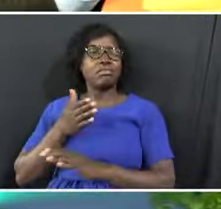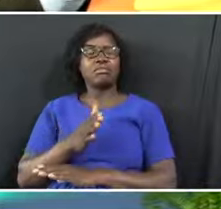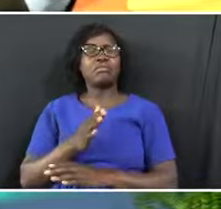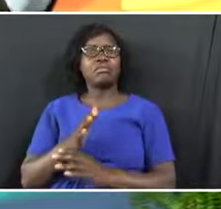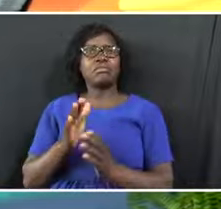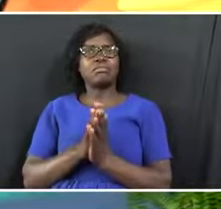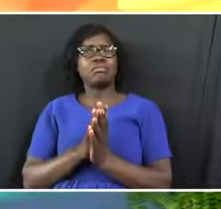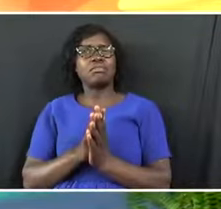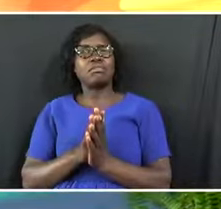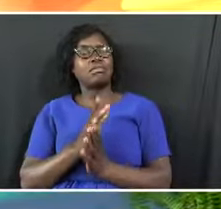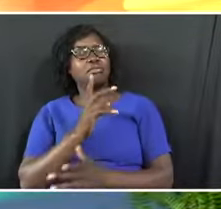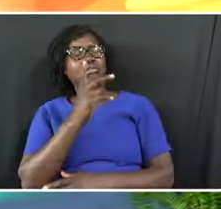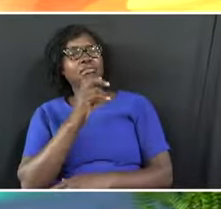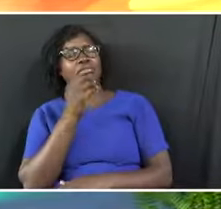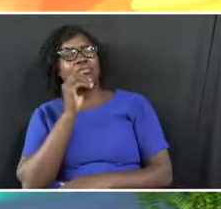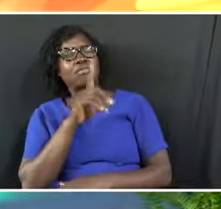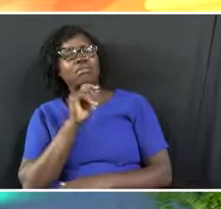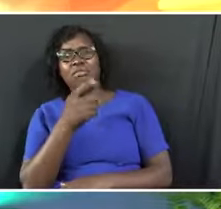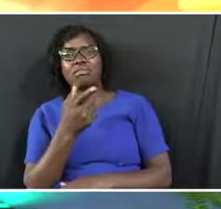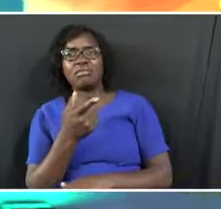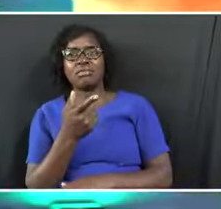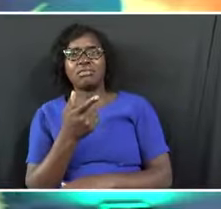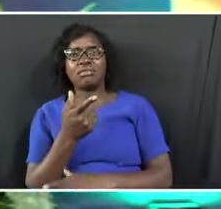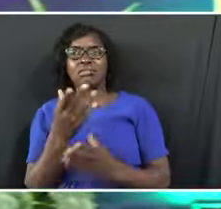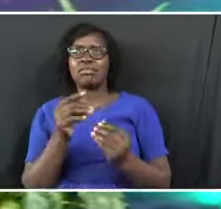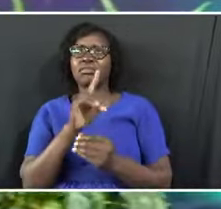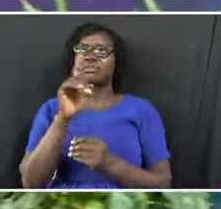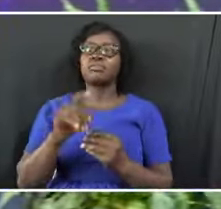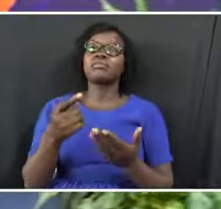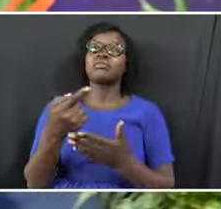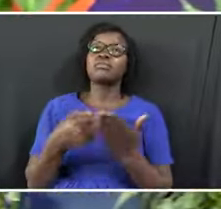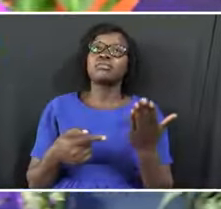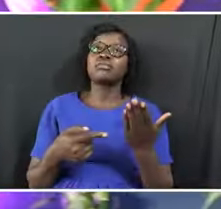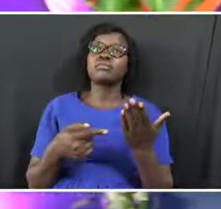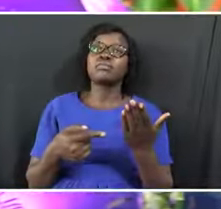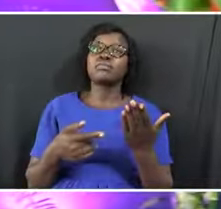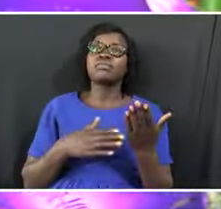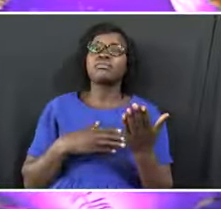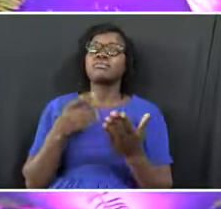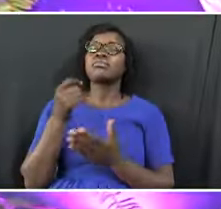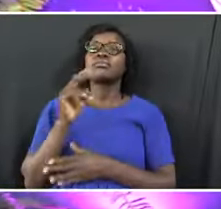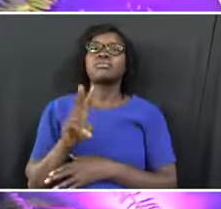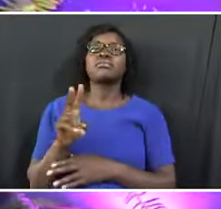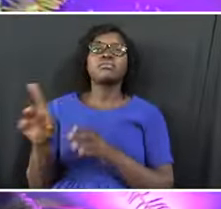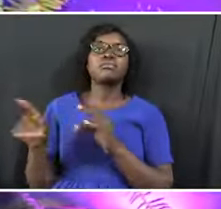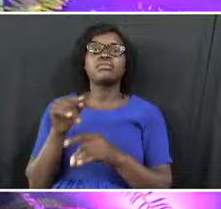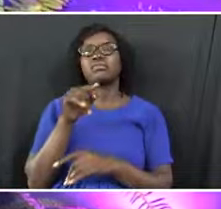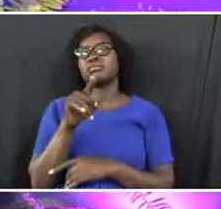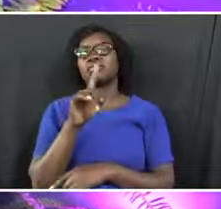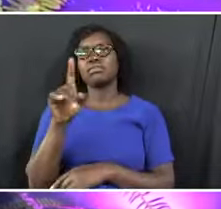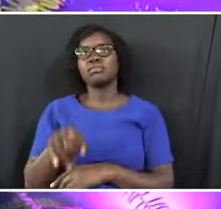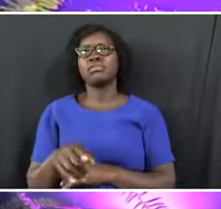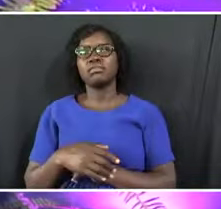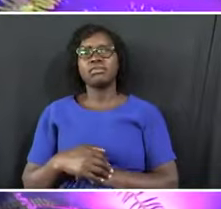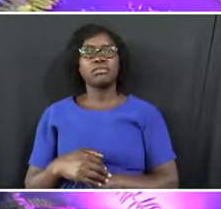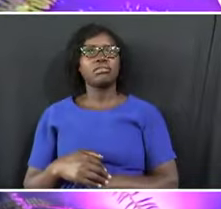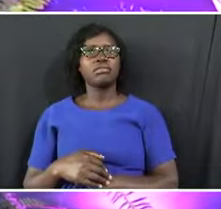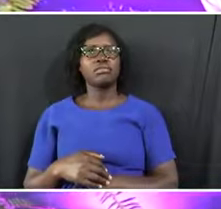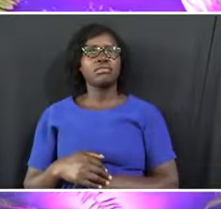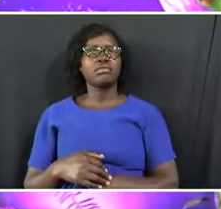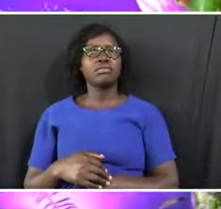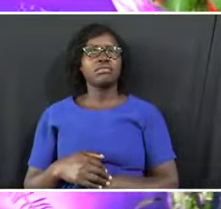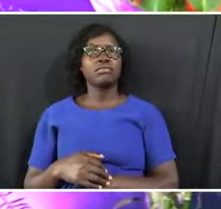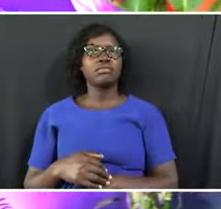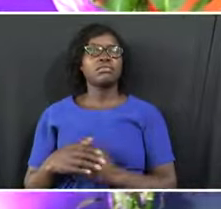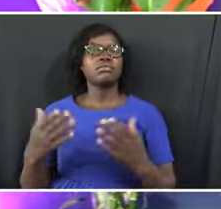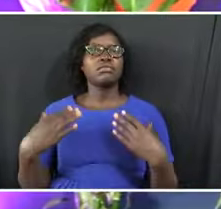in the house. And my simple question is, what has that screen done to you? There are people when